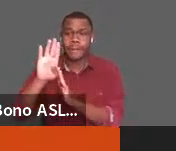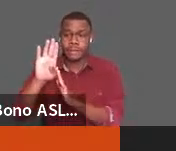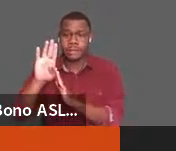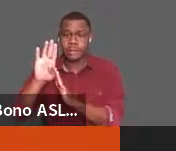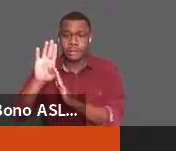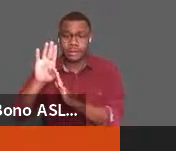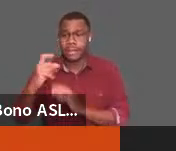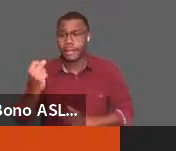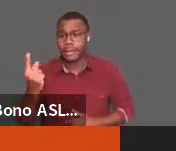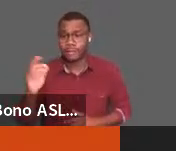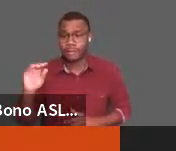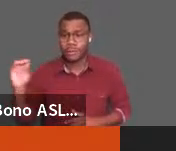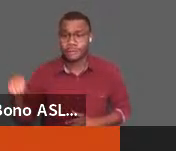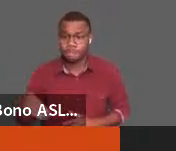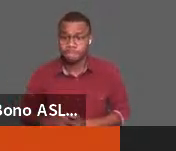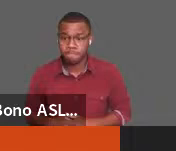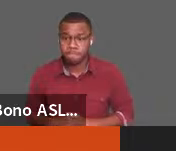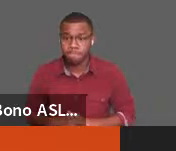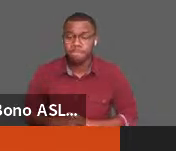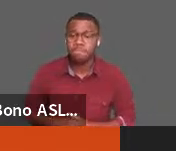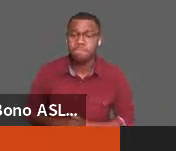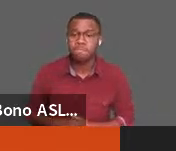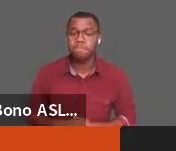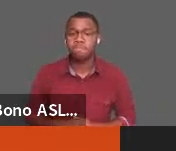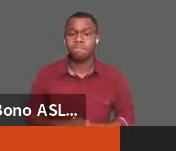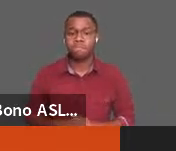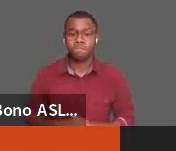Here, let me see if I can.